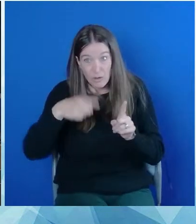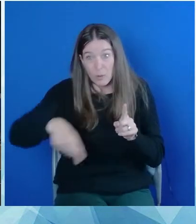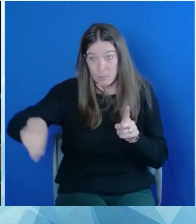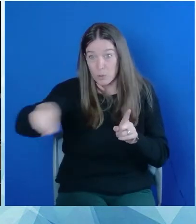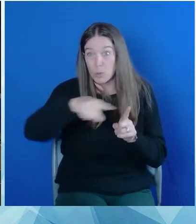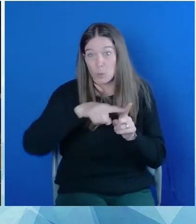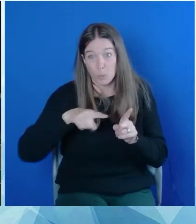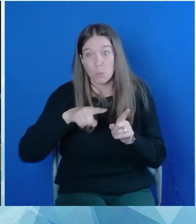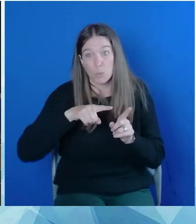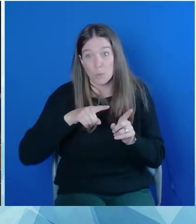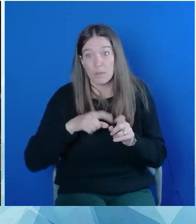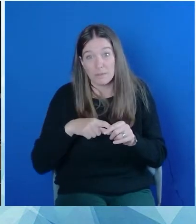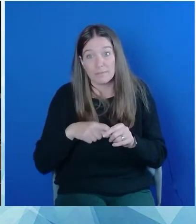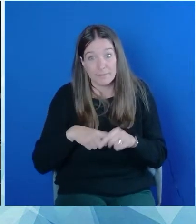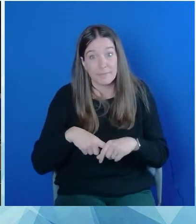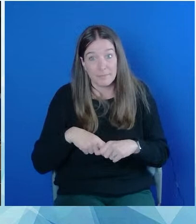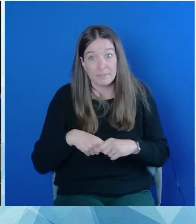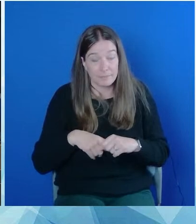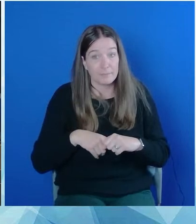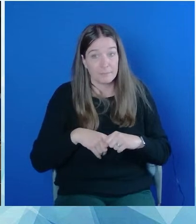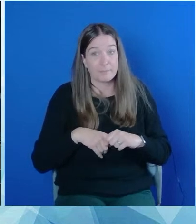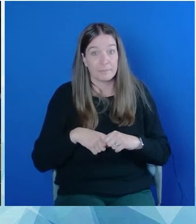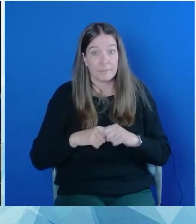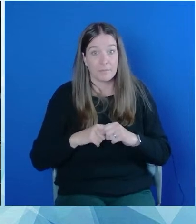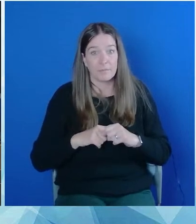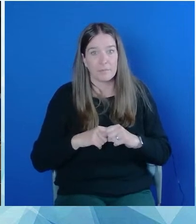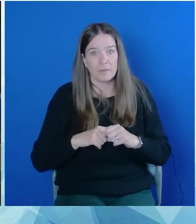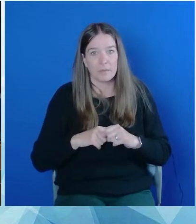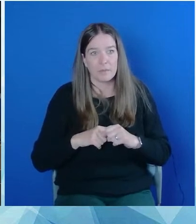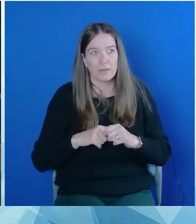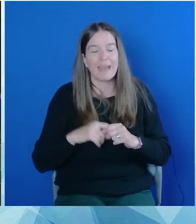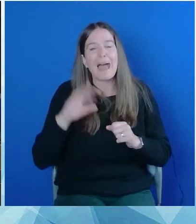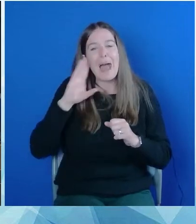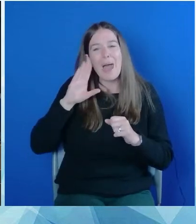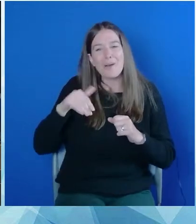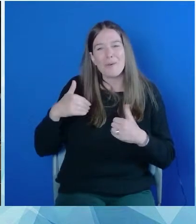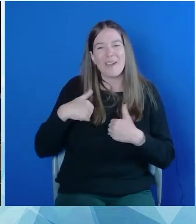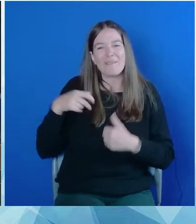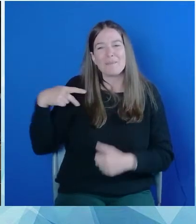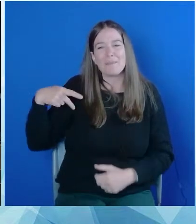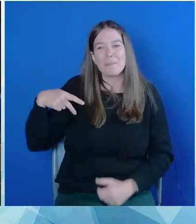have, yep, there. I know that I have PV Jance as well.